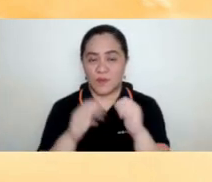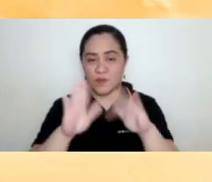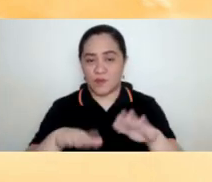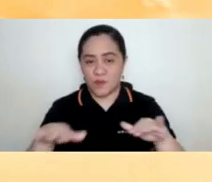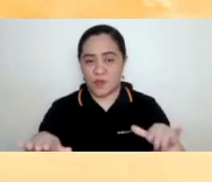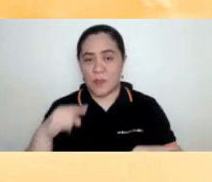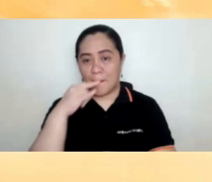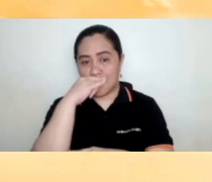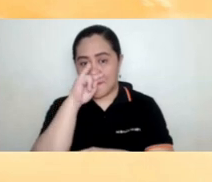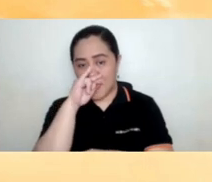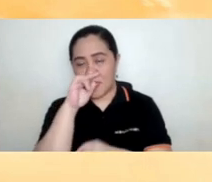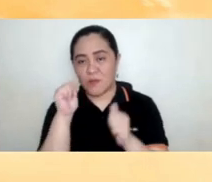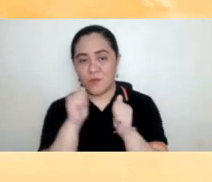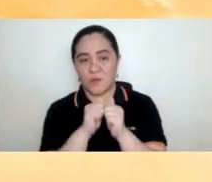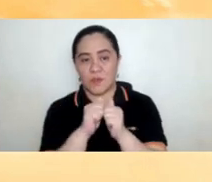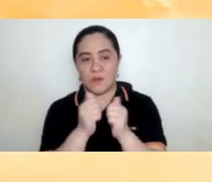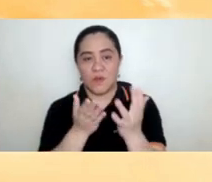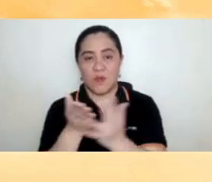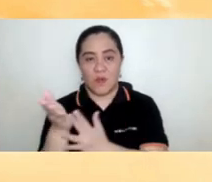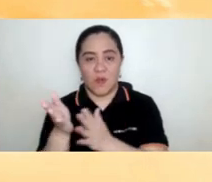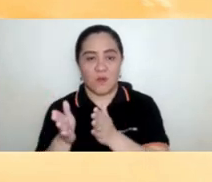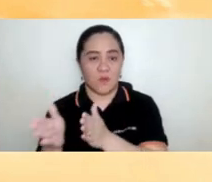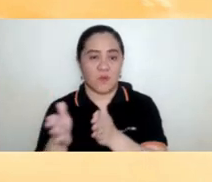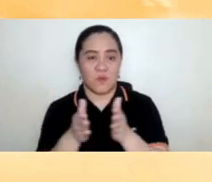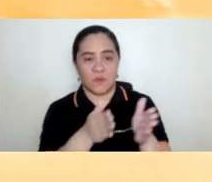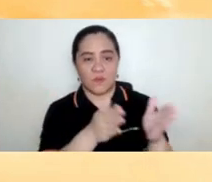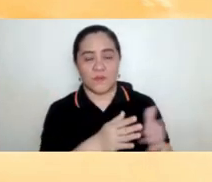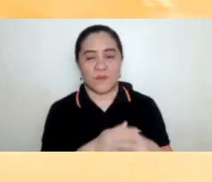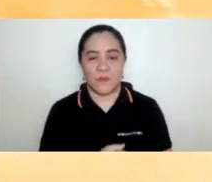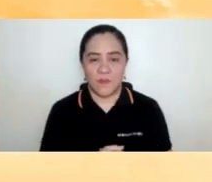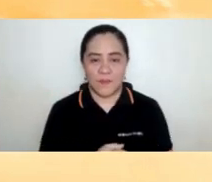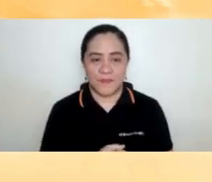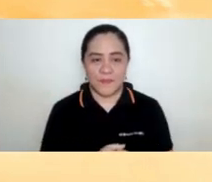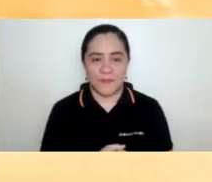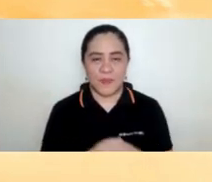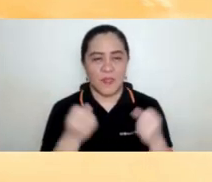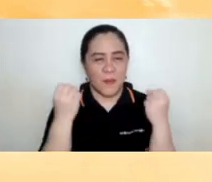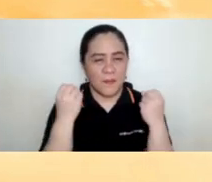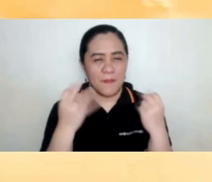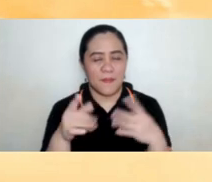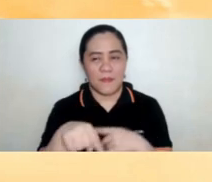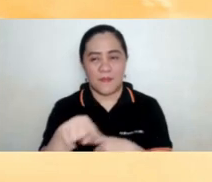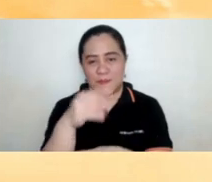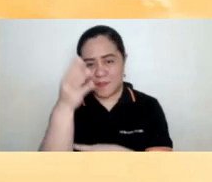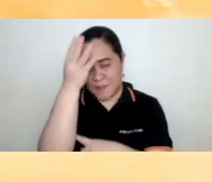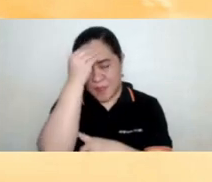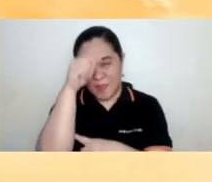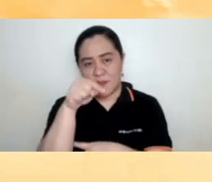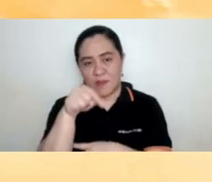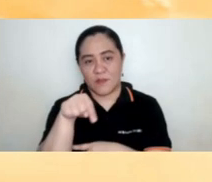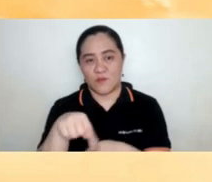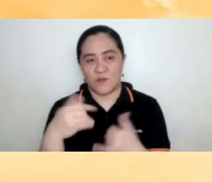with practical tools and strategies for managing anxiety. So napakarami nating matututunan sa session na ito.